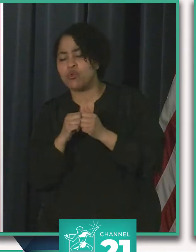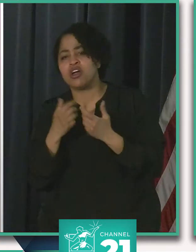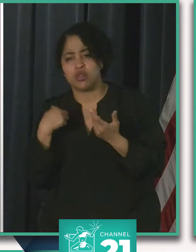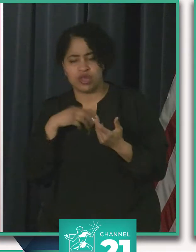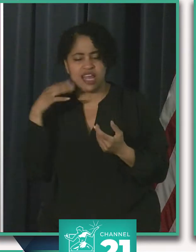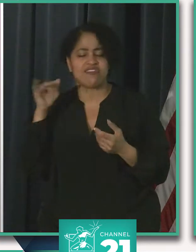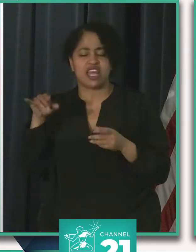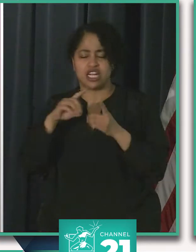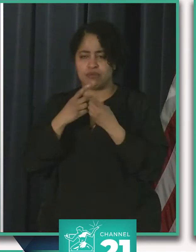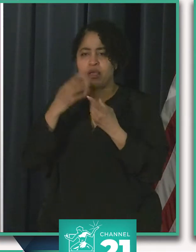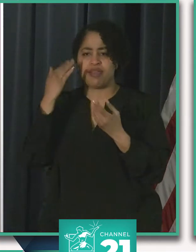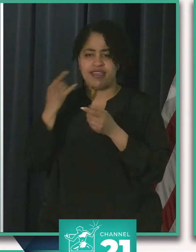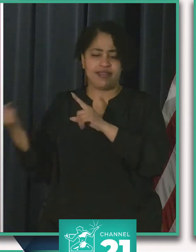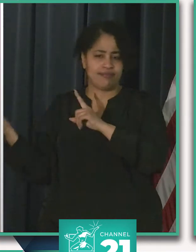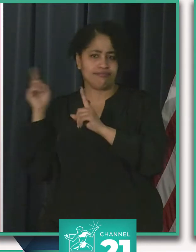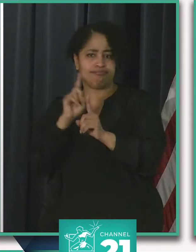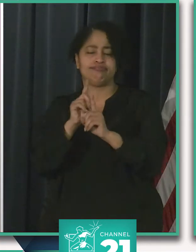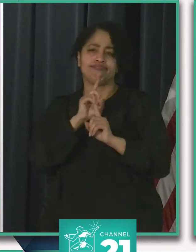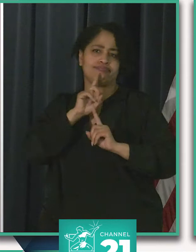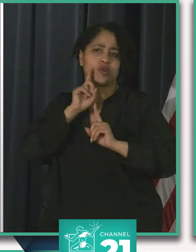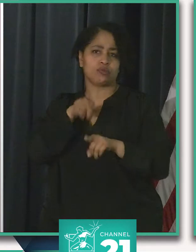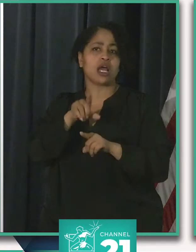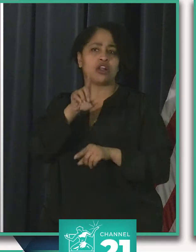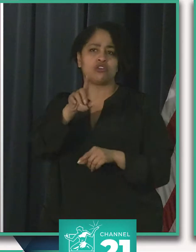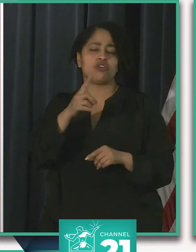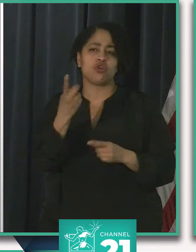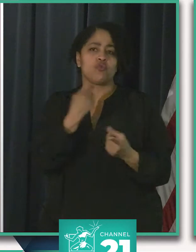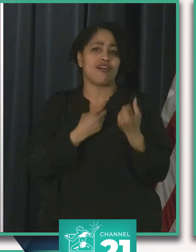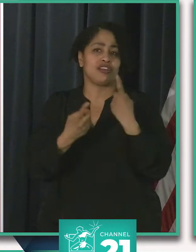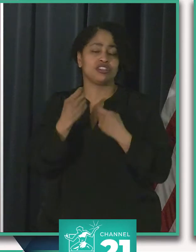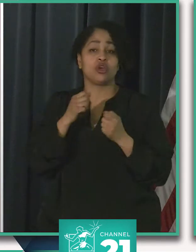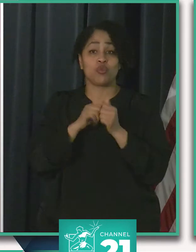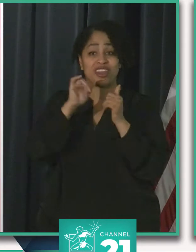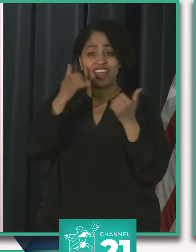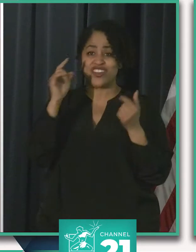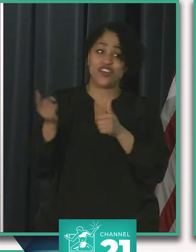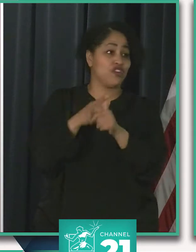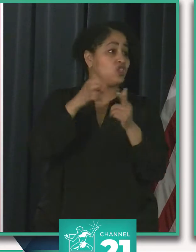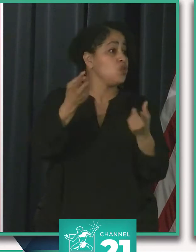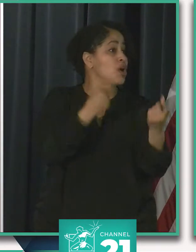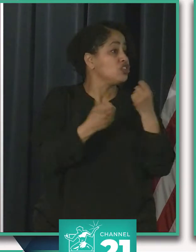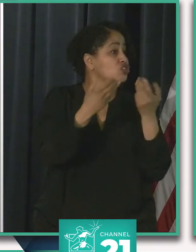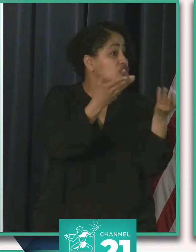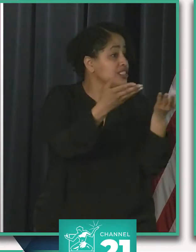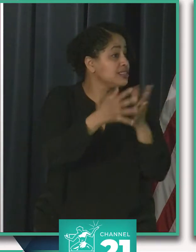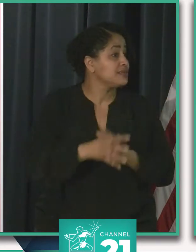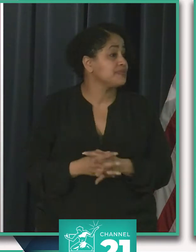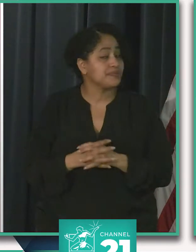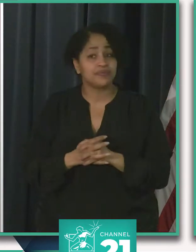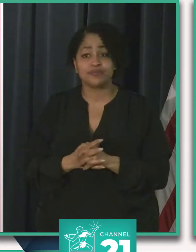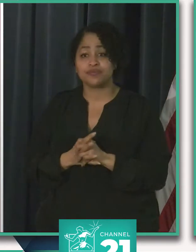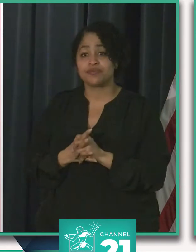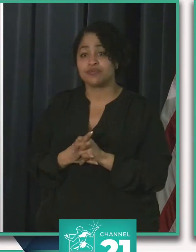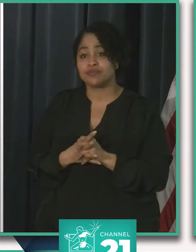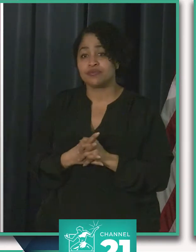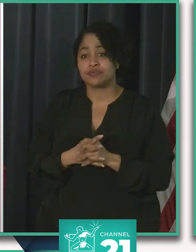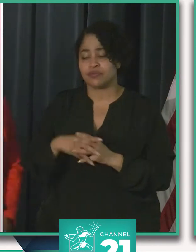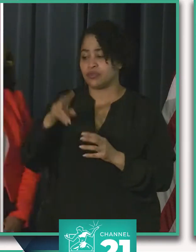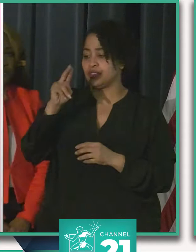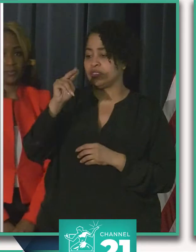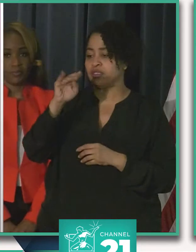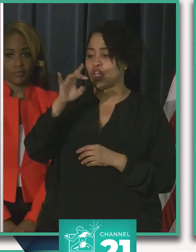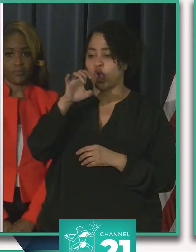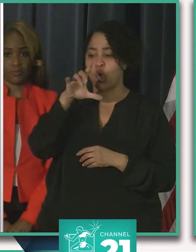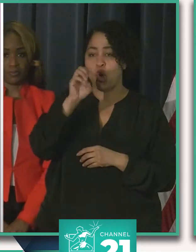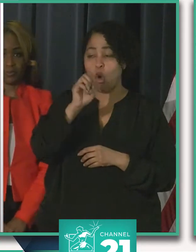we'll have the department head come up and take your questions directly. And with that, we'll take the first question. First is Nicole.